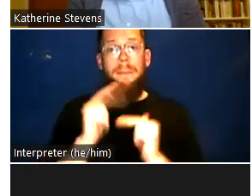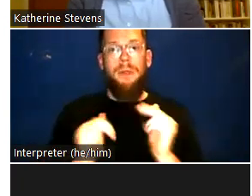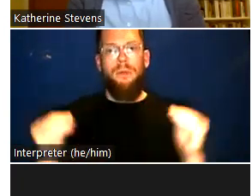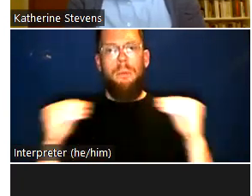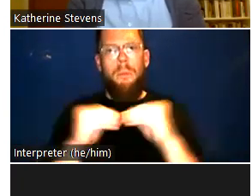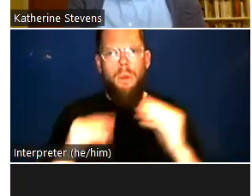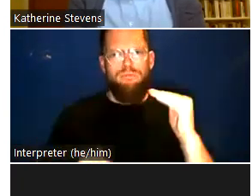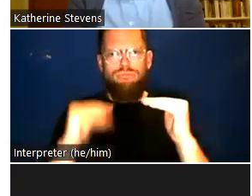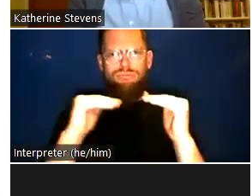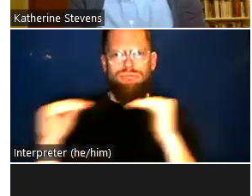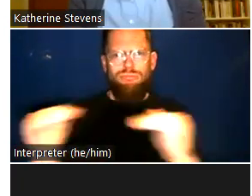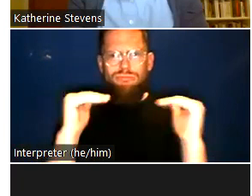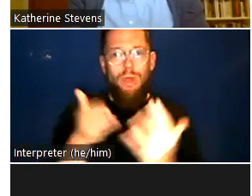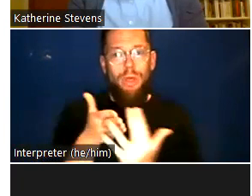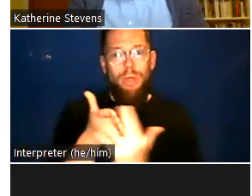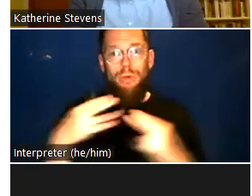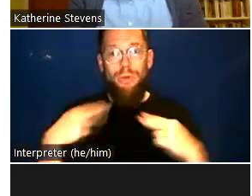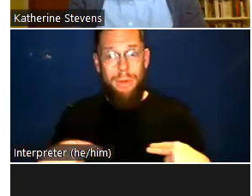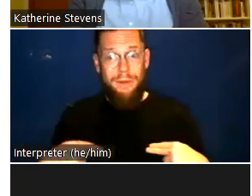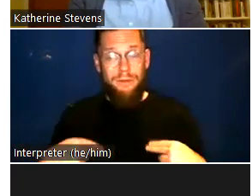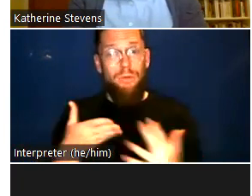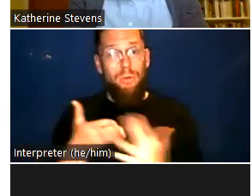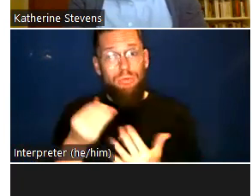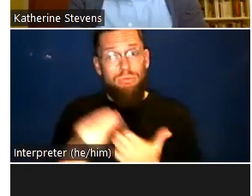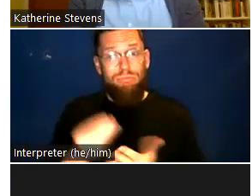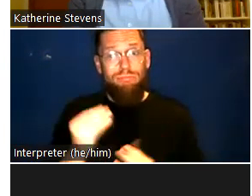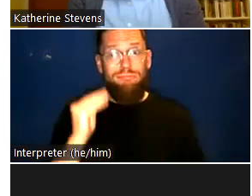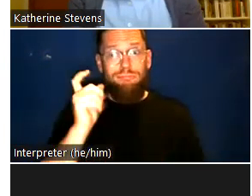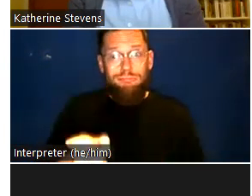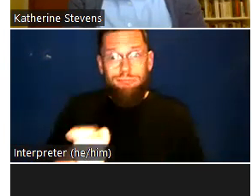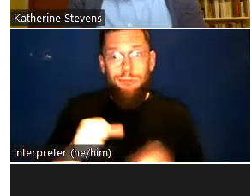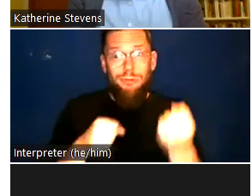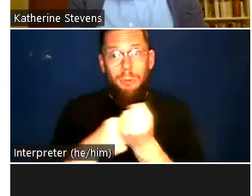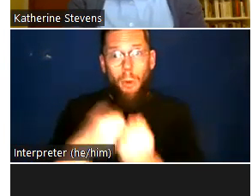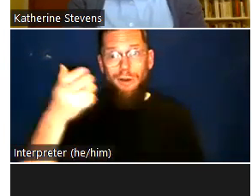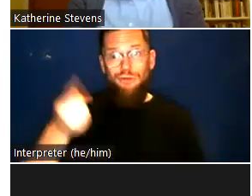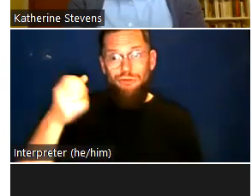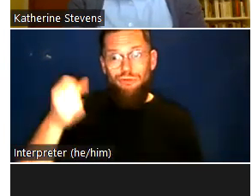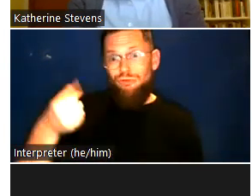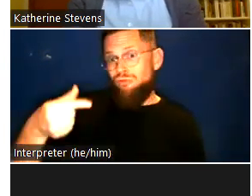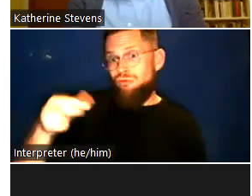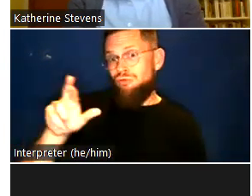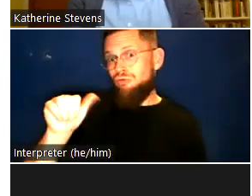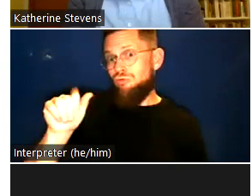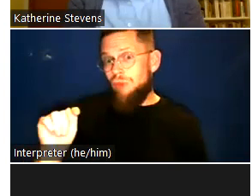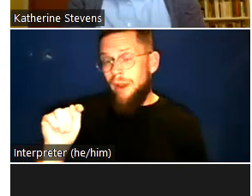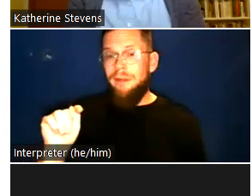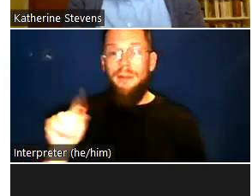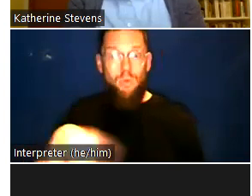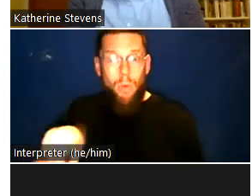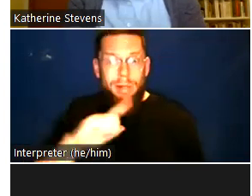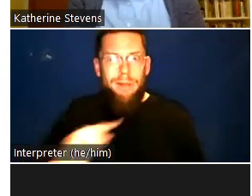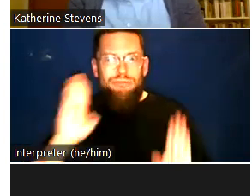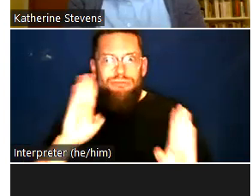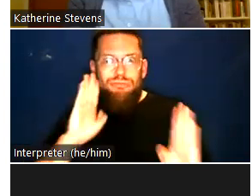the humanities. And we do this through grants, which is what you are all here to hear about, through programs, partnerships